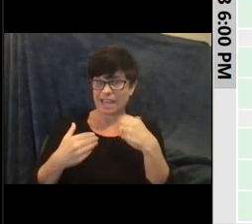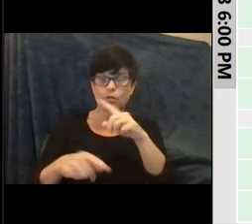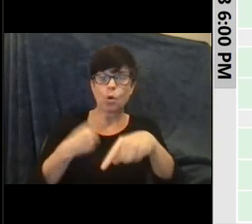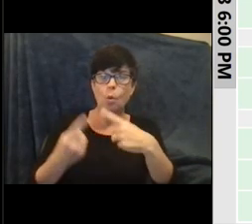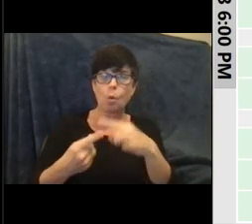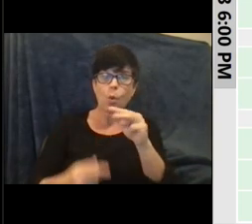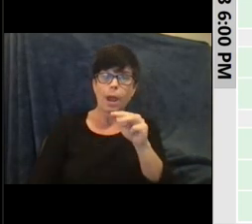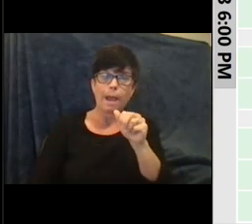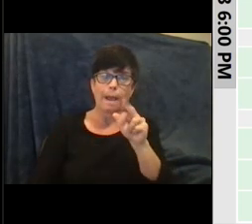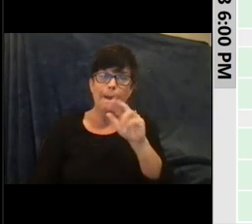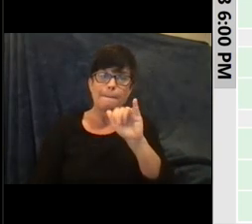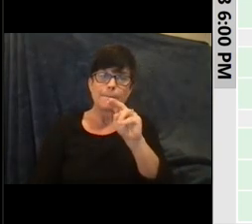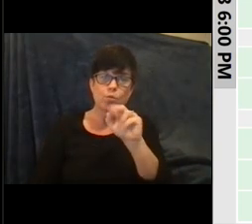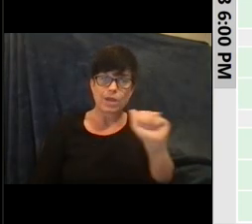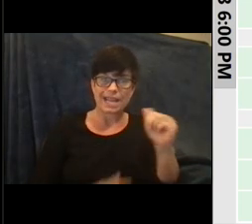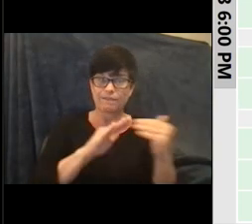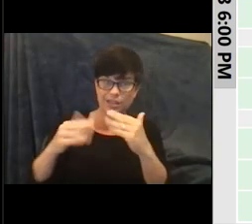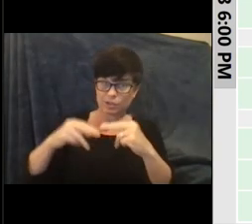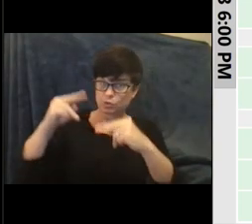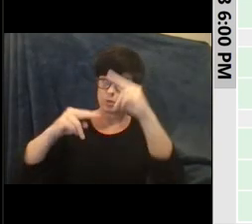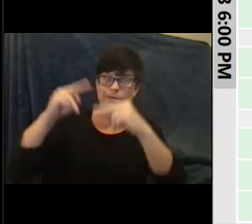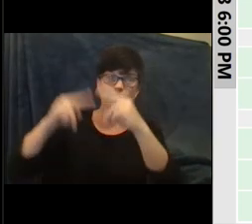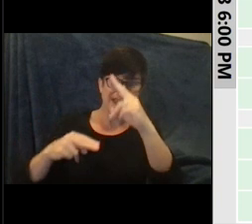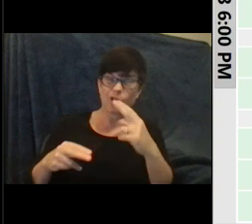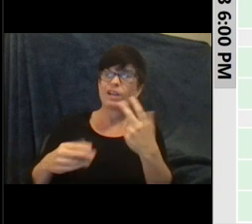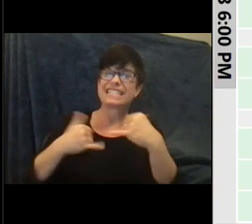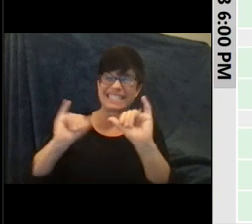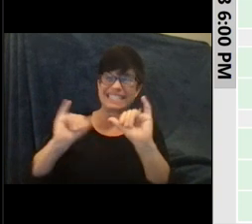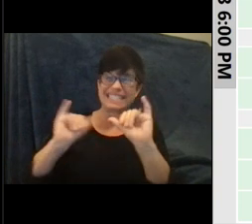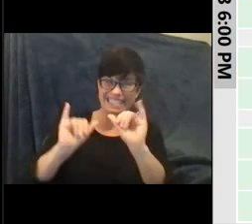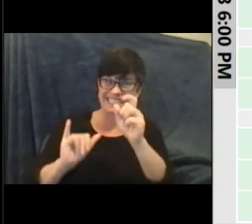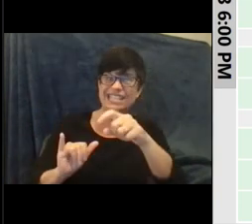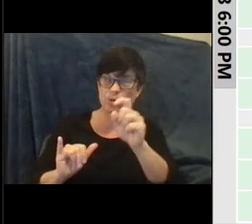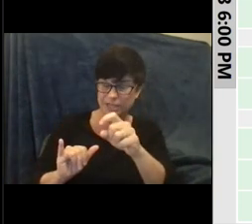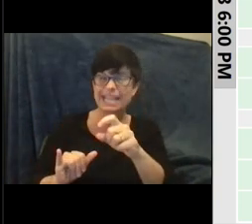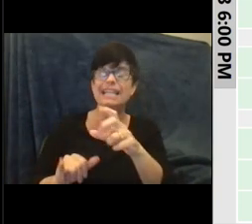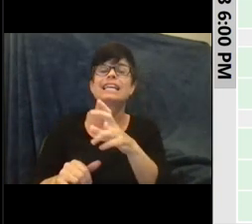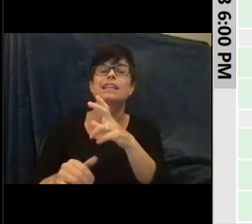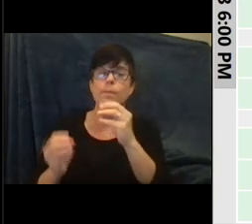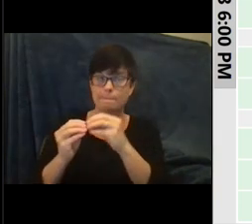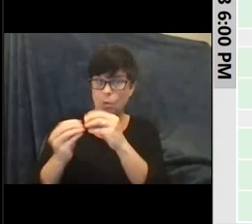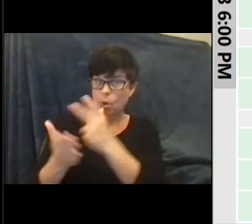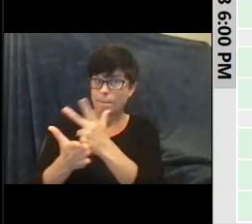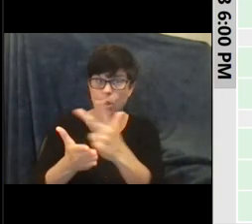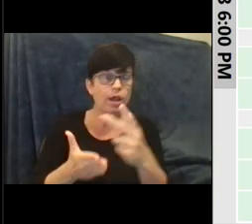tax incentive funding for the developer at the time. Casa Costa did. Marina Village did not.